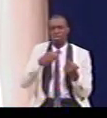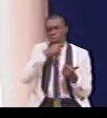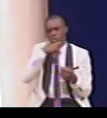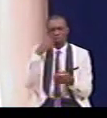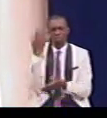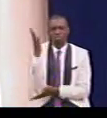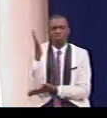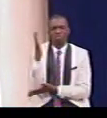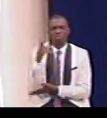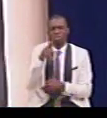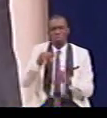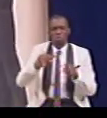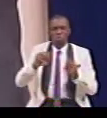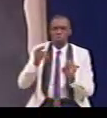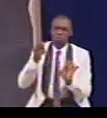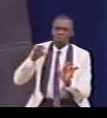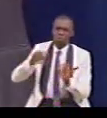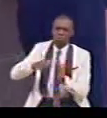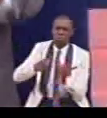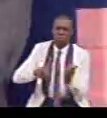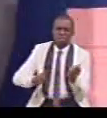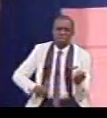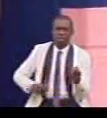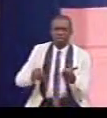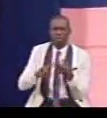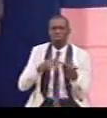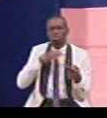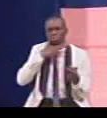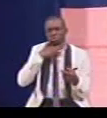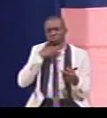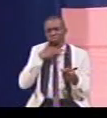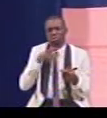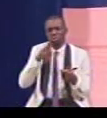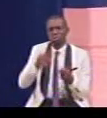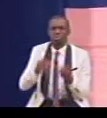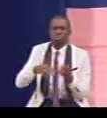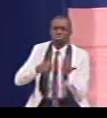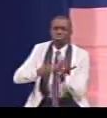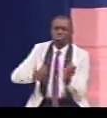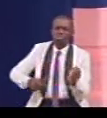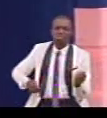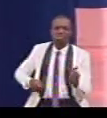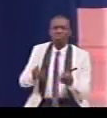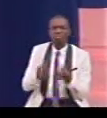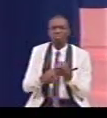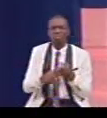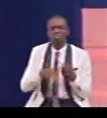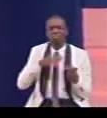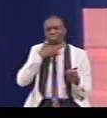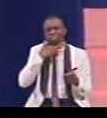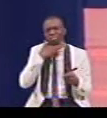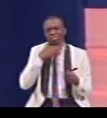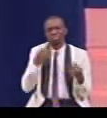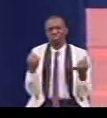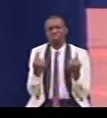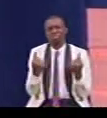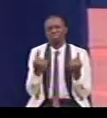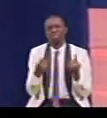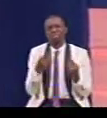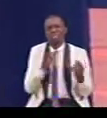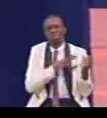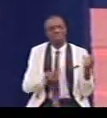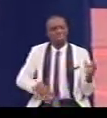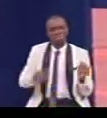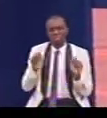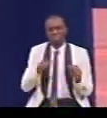will Define me just come back into pollution is part of the world again and cries cannot testify about him anymore Christ cannot